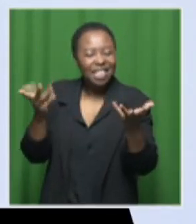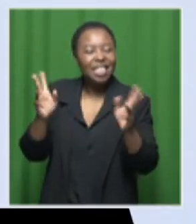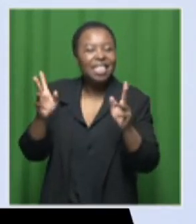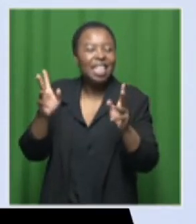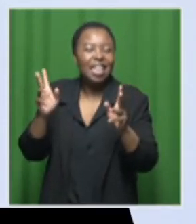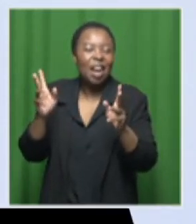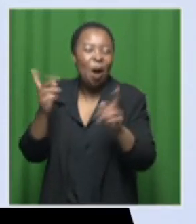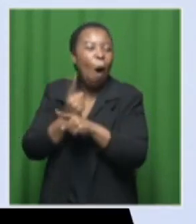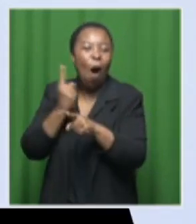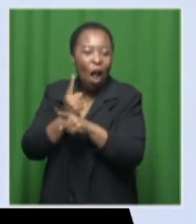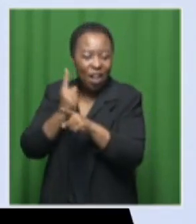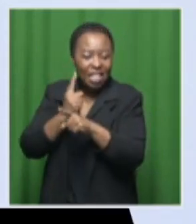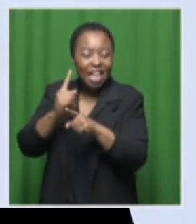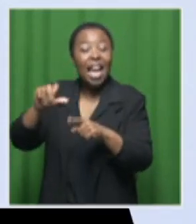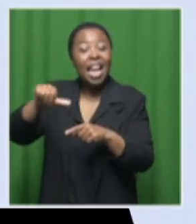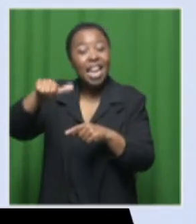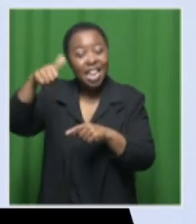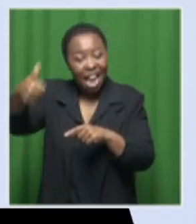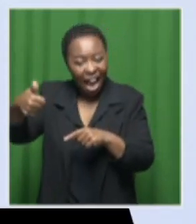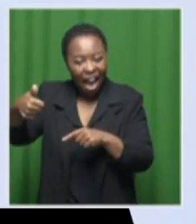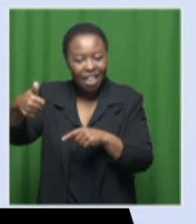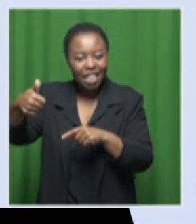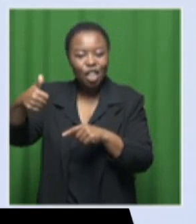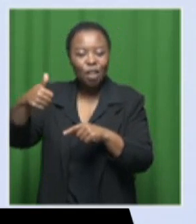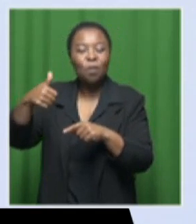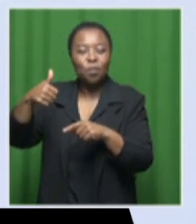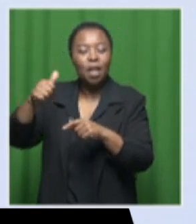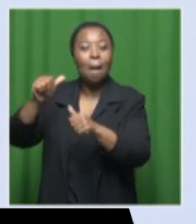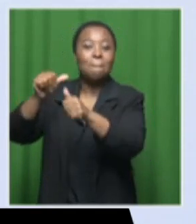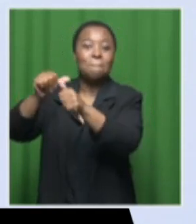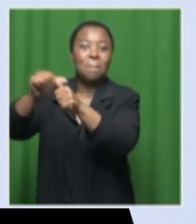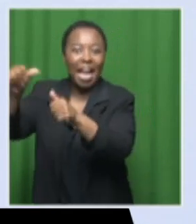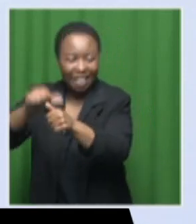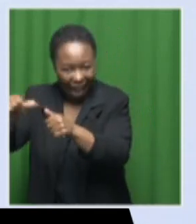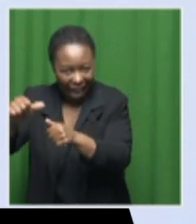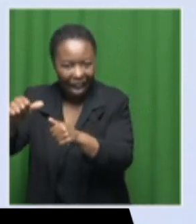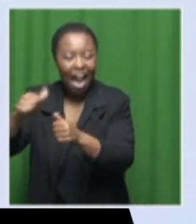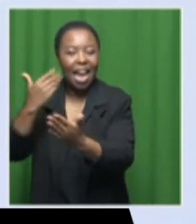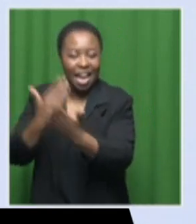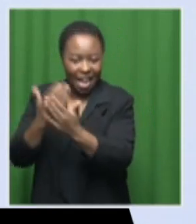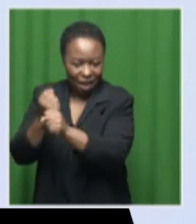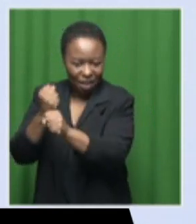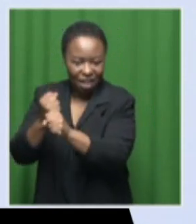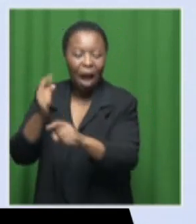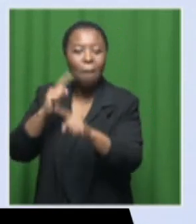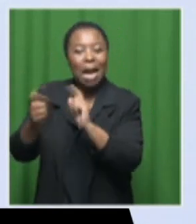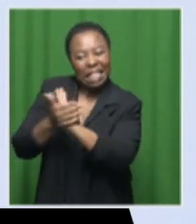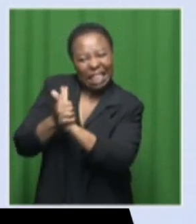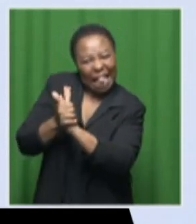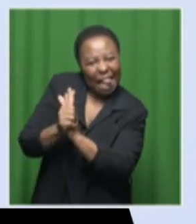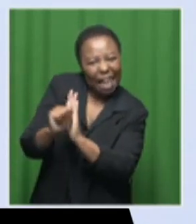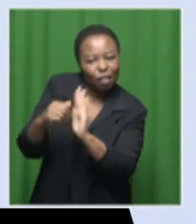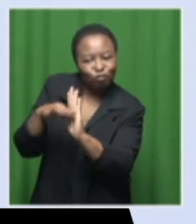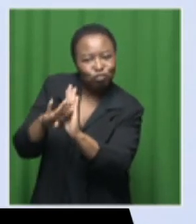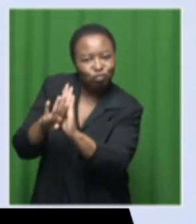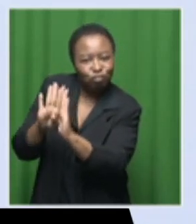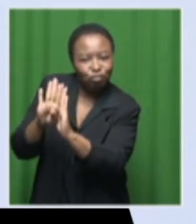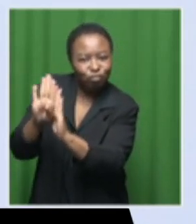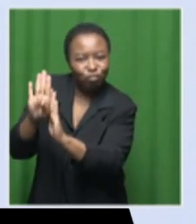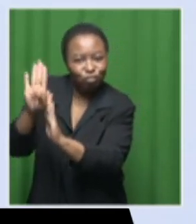like on the next show that's you work it better from there. But then it's the polishing of the skills, so it's a